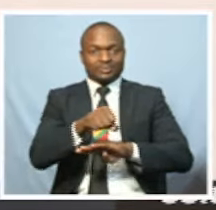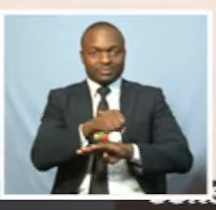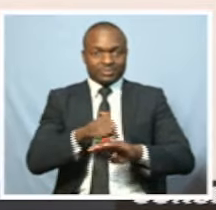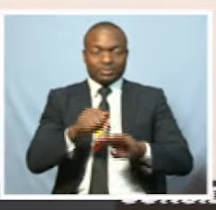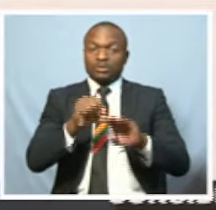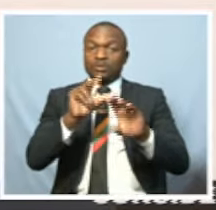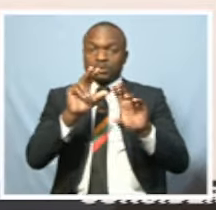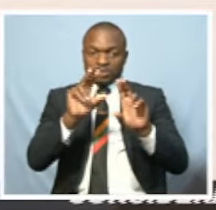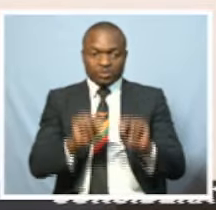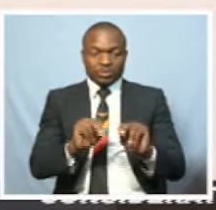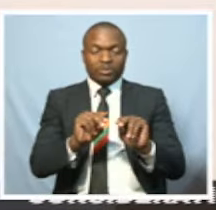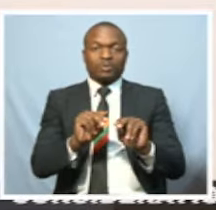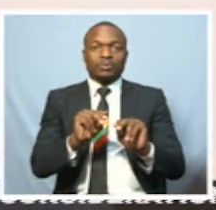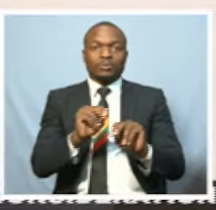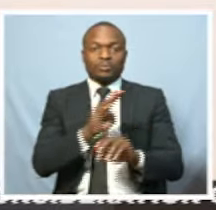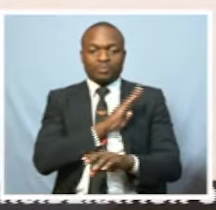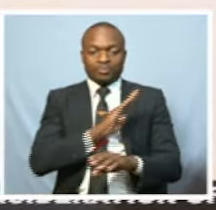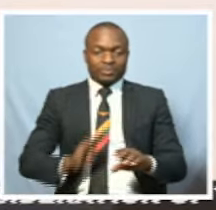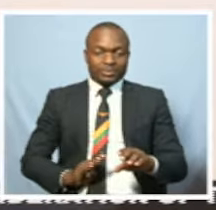No boarding secondary.